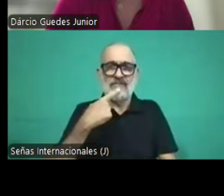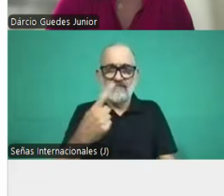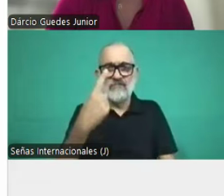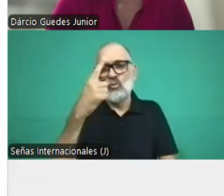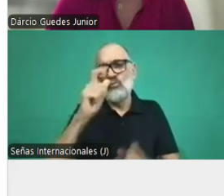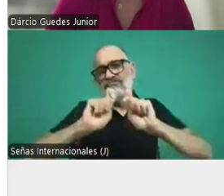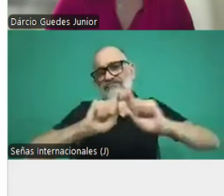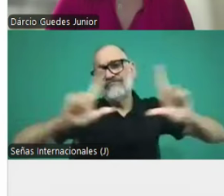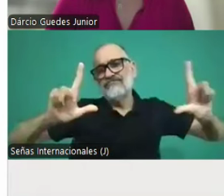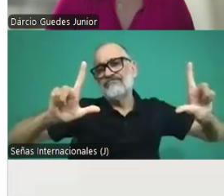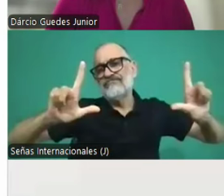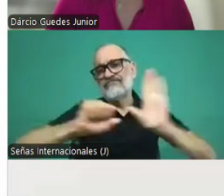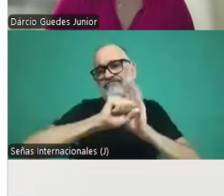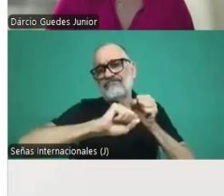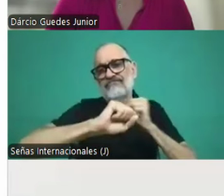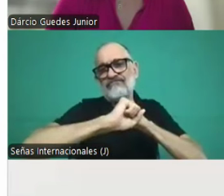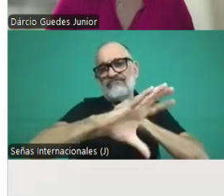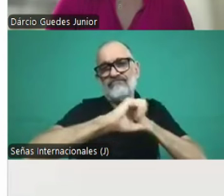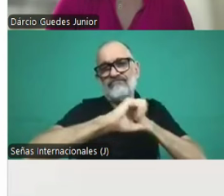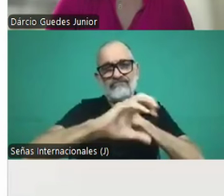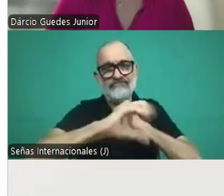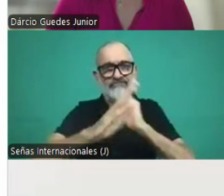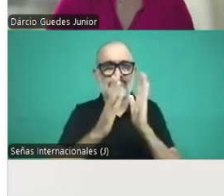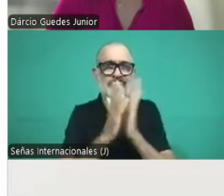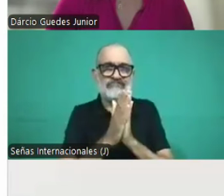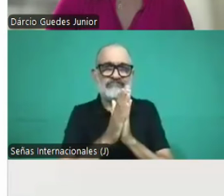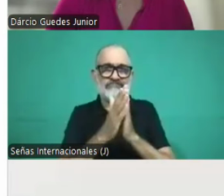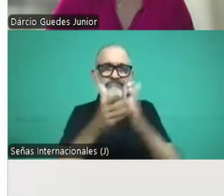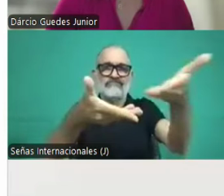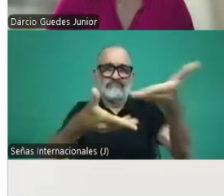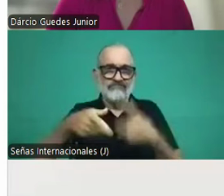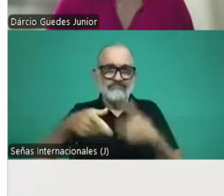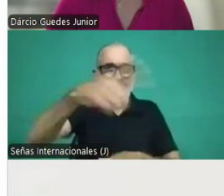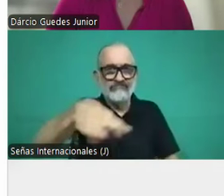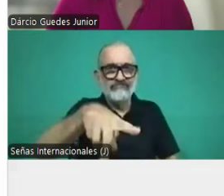you revisen to review. y puedan